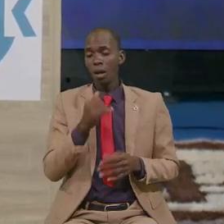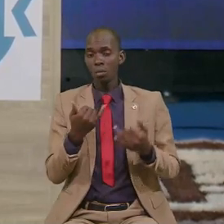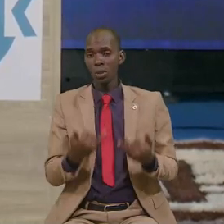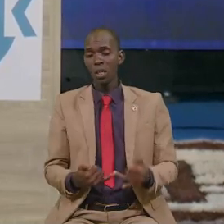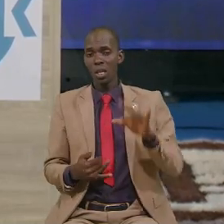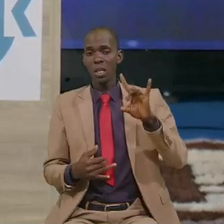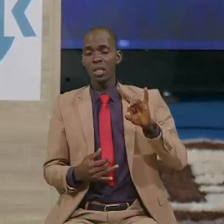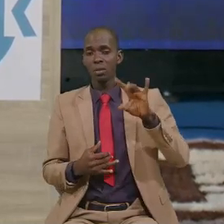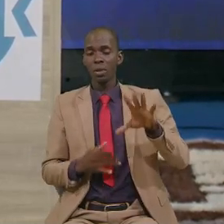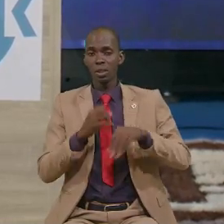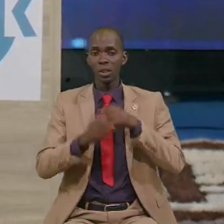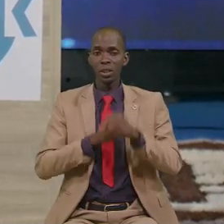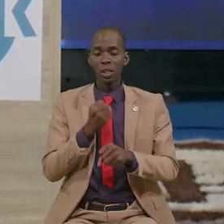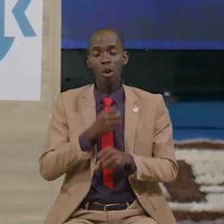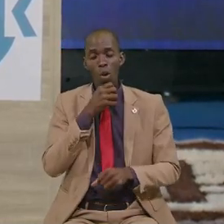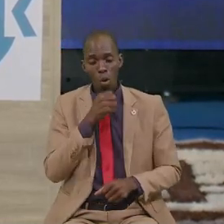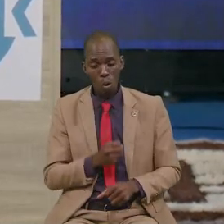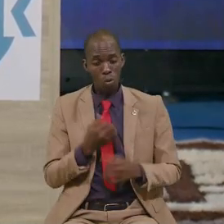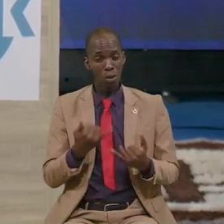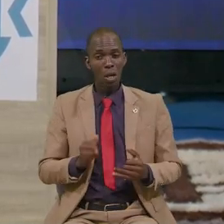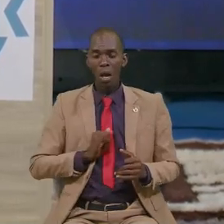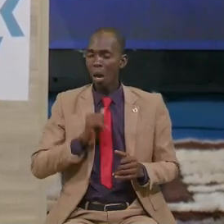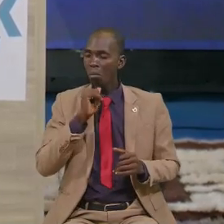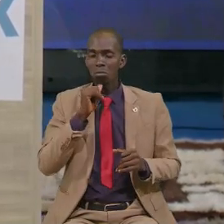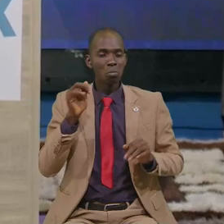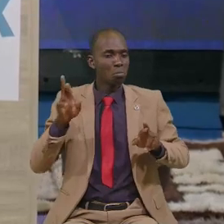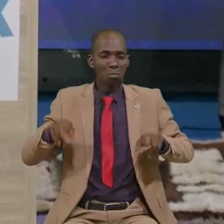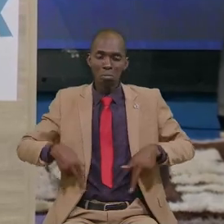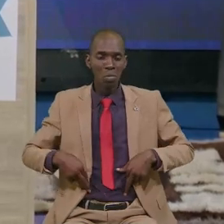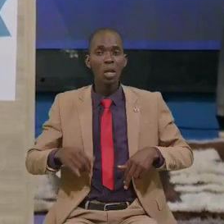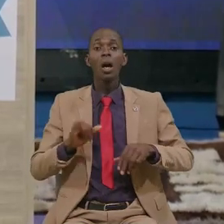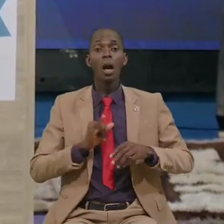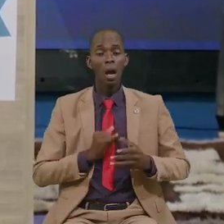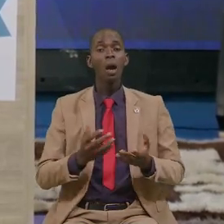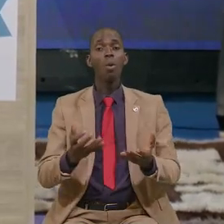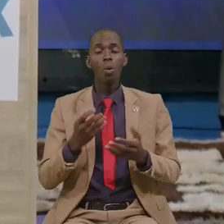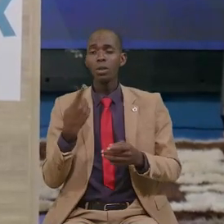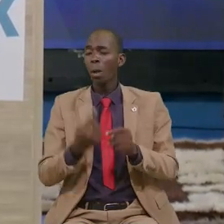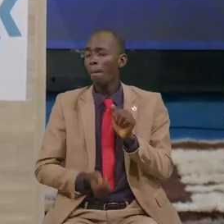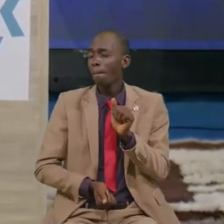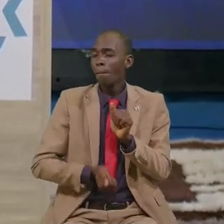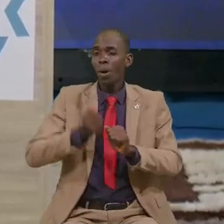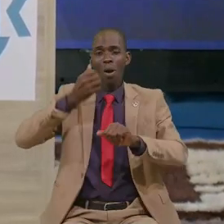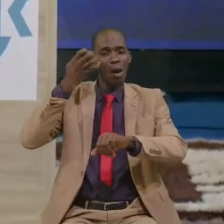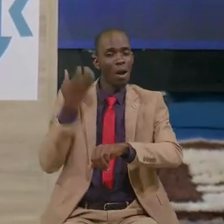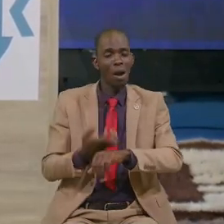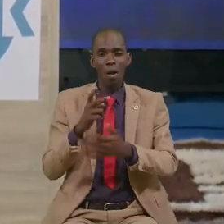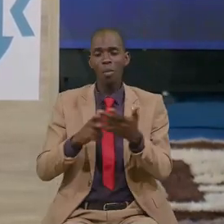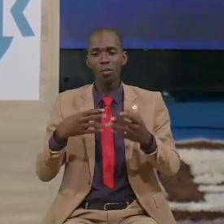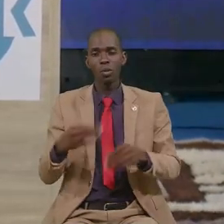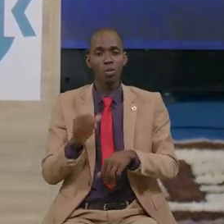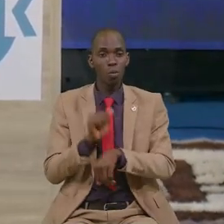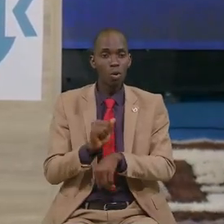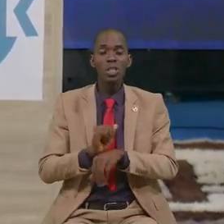5 years old now, I'm not retiring. I want the difficult part of the job. Give me this mountain.